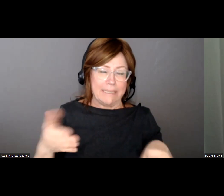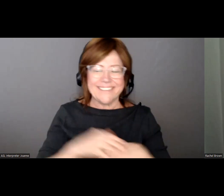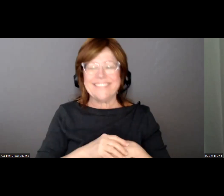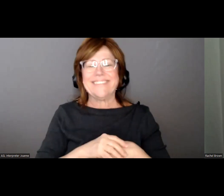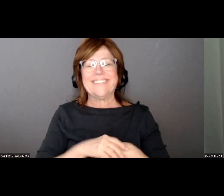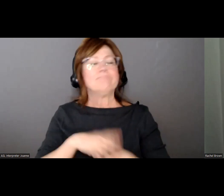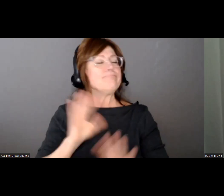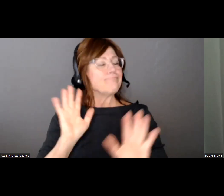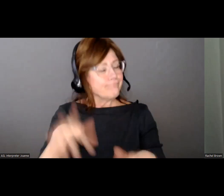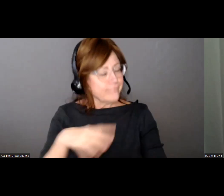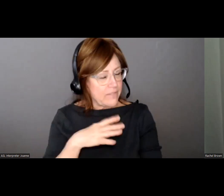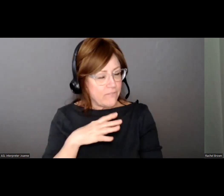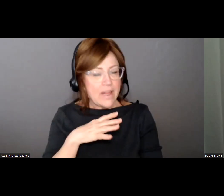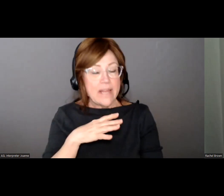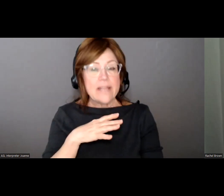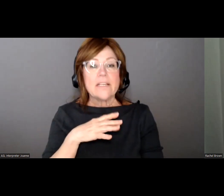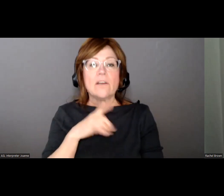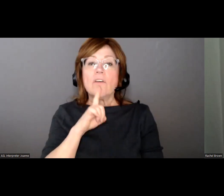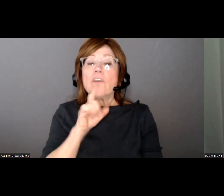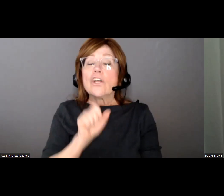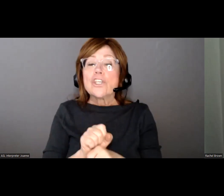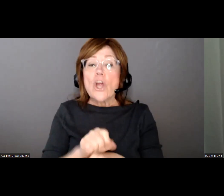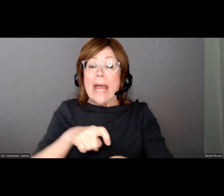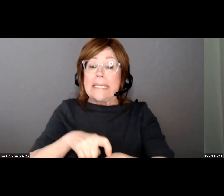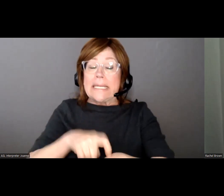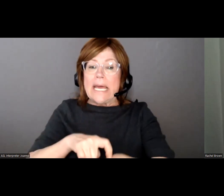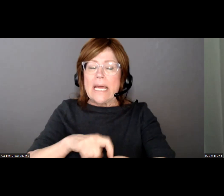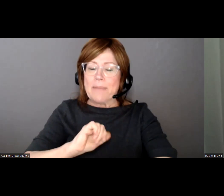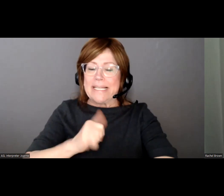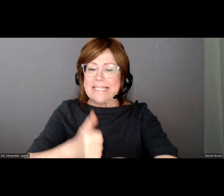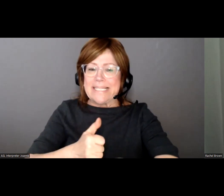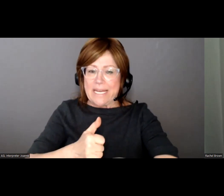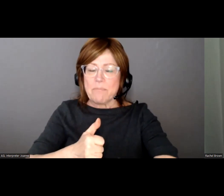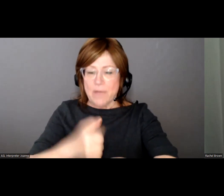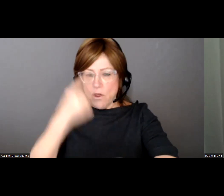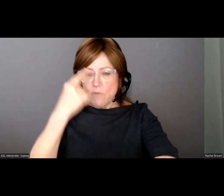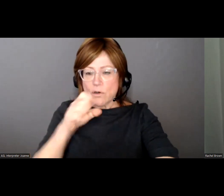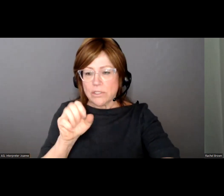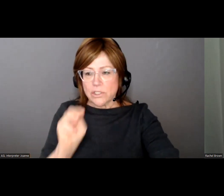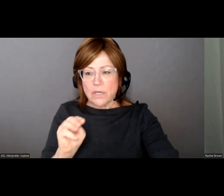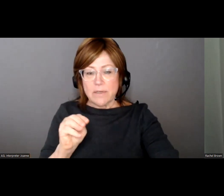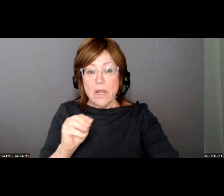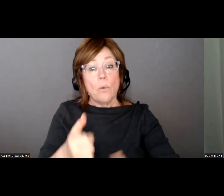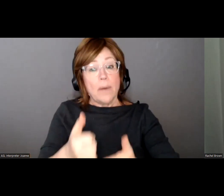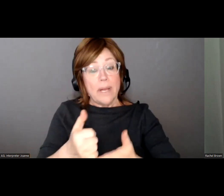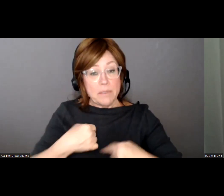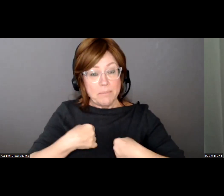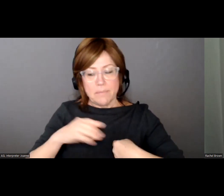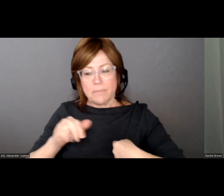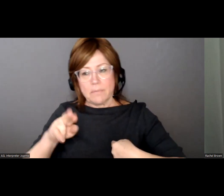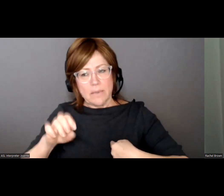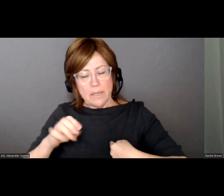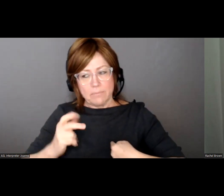yes, definitely schedule your time. On what I find really helpful personally for me is and Carrie and I talked about